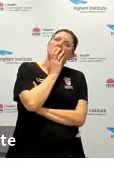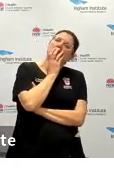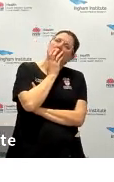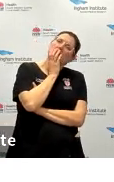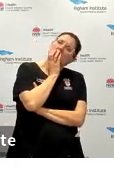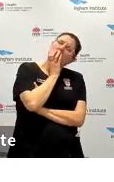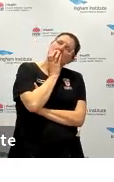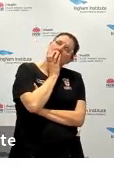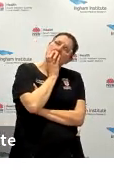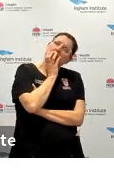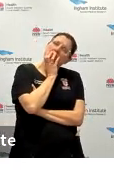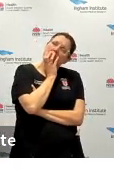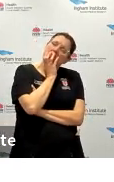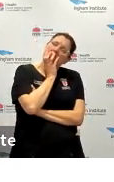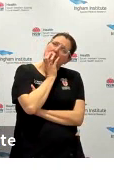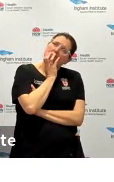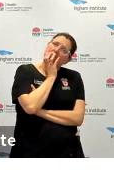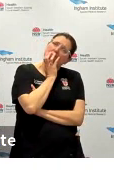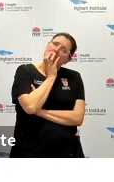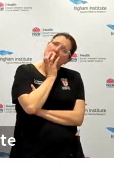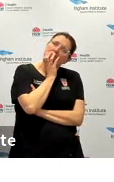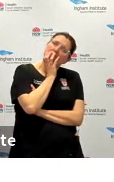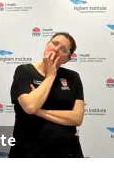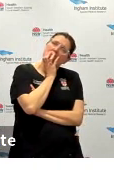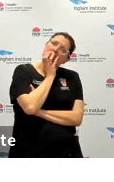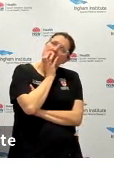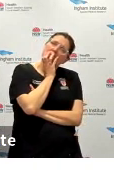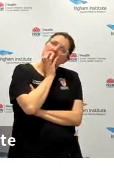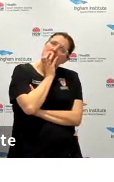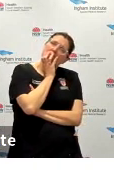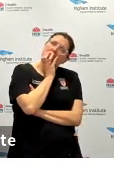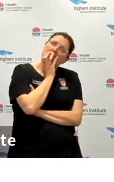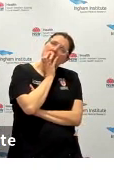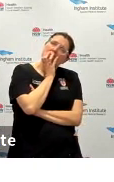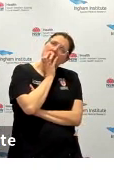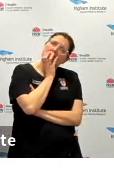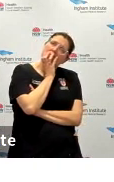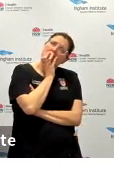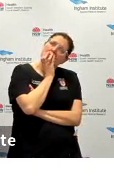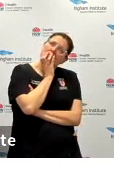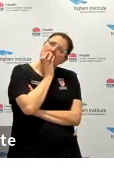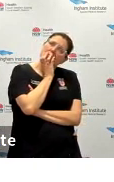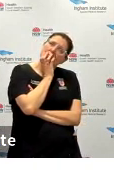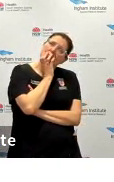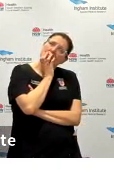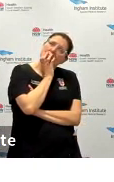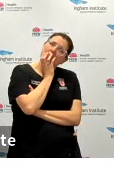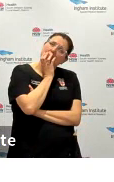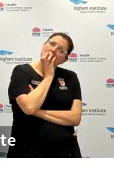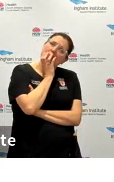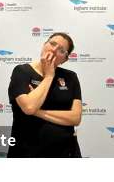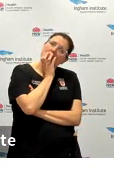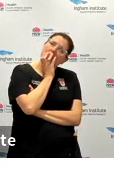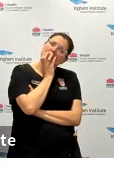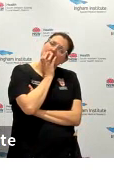red line those who got the placental growth factor, and we saw a decrease in the high blood pressure, so a resolution of some of the